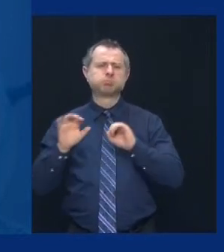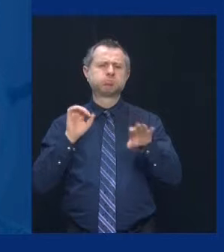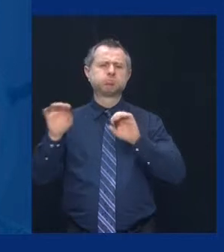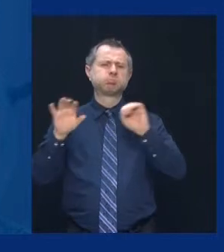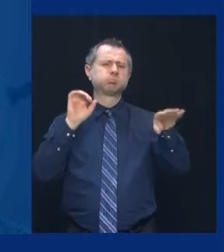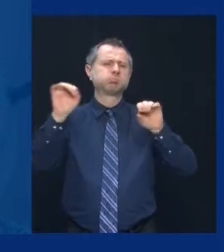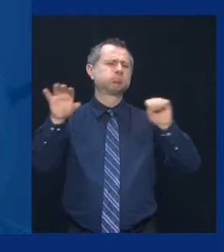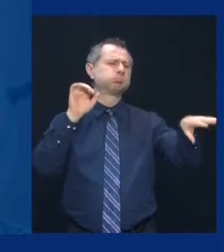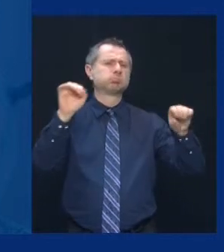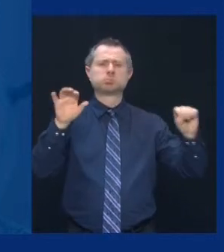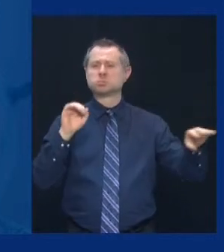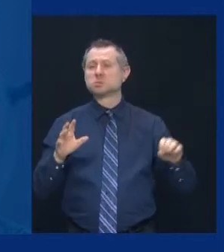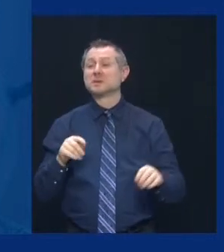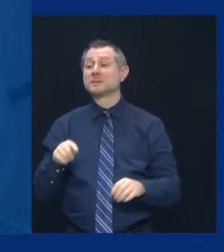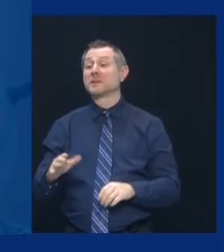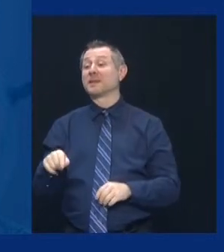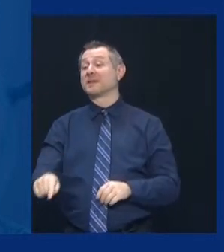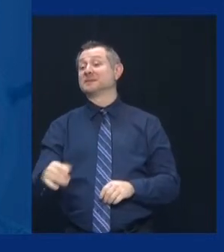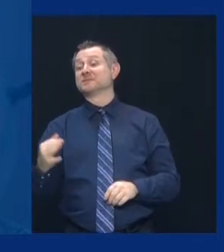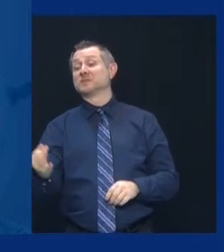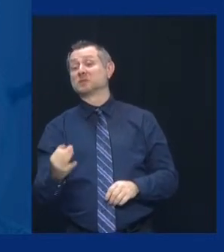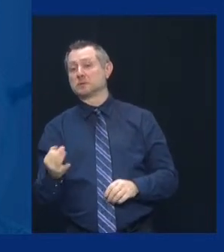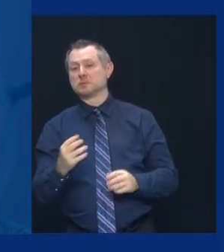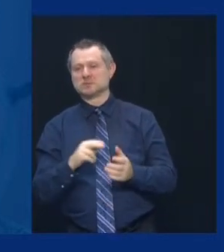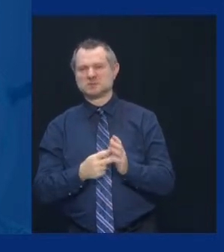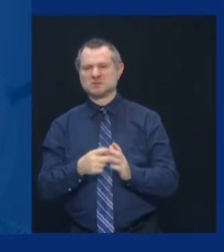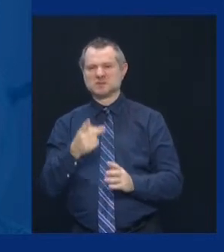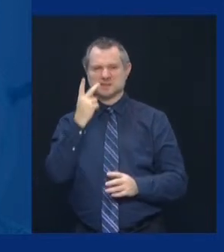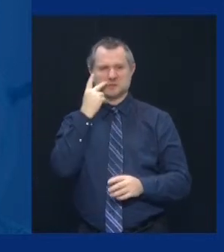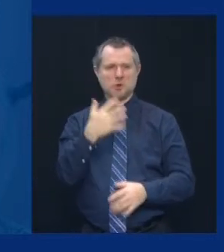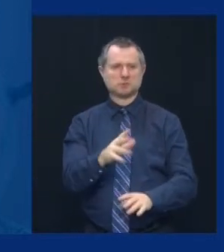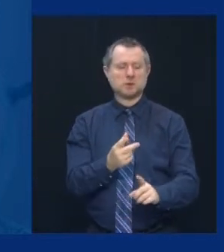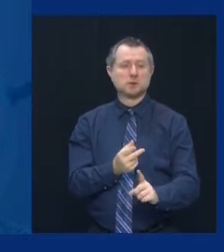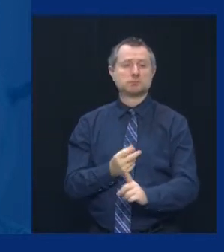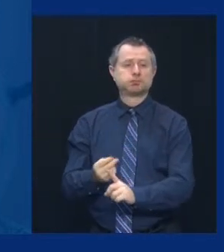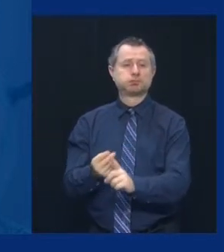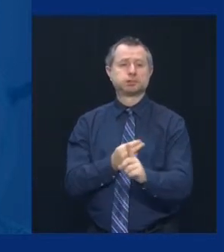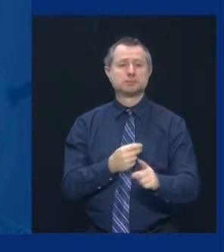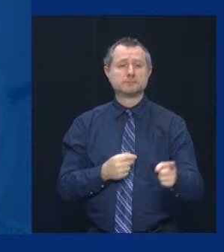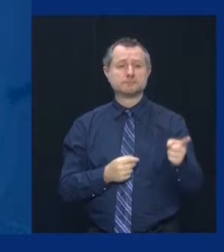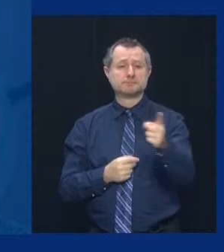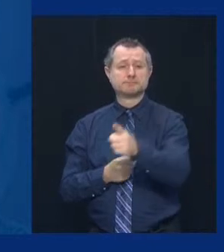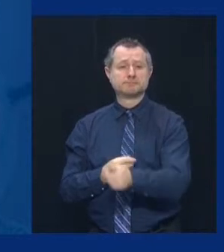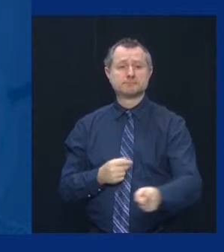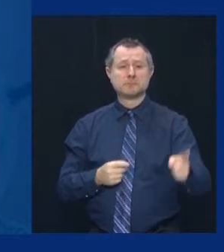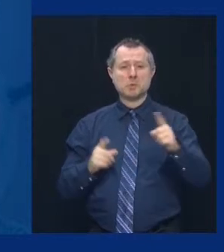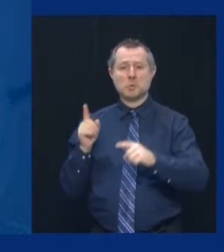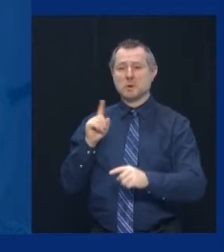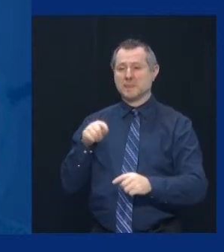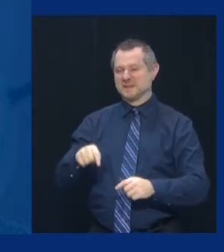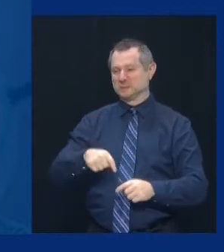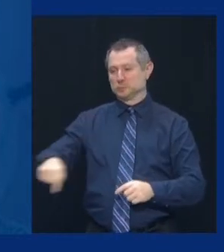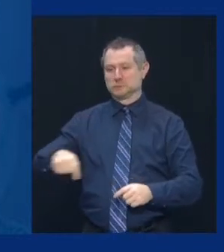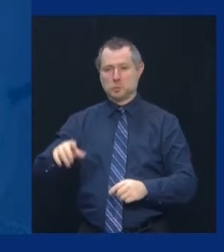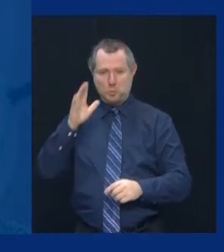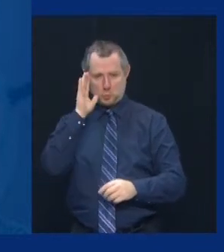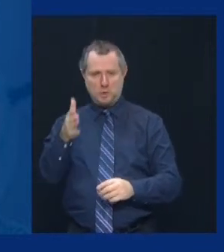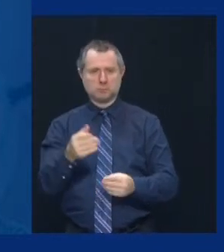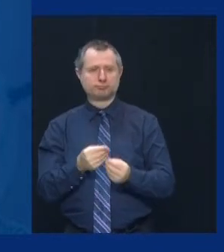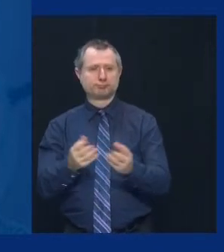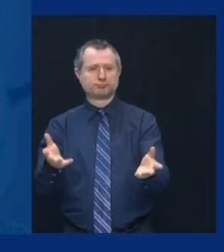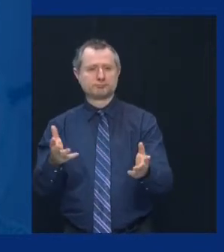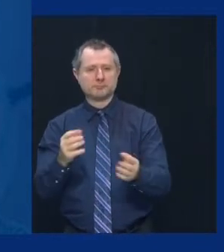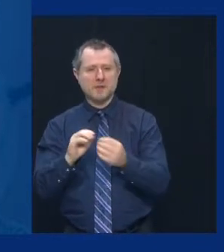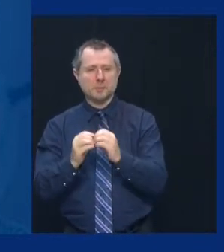week, this is how many vaccines will be given out all across the state. They will not have